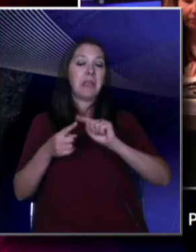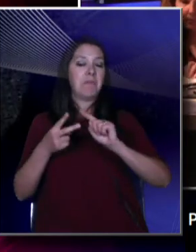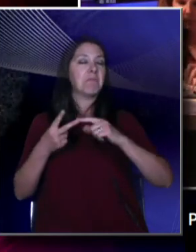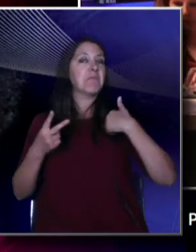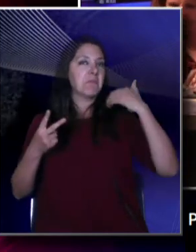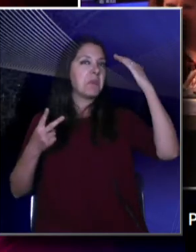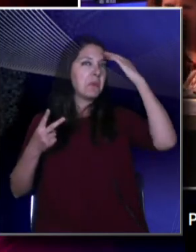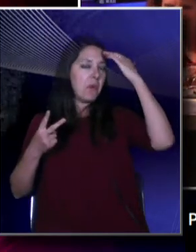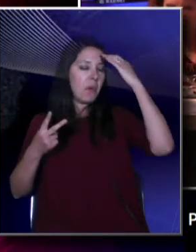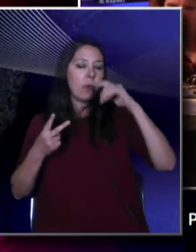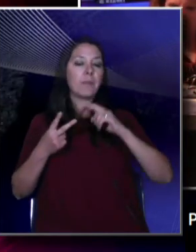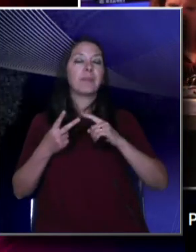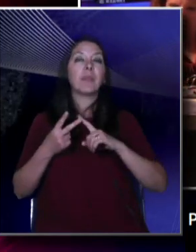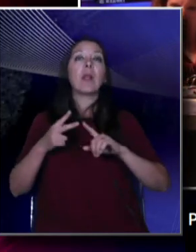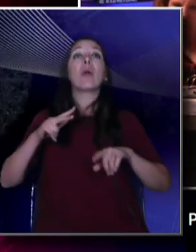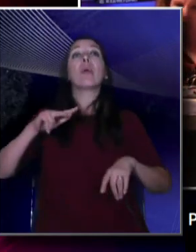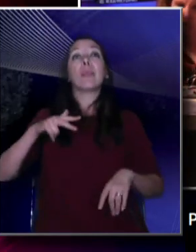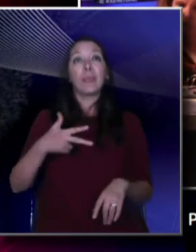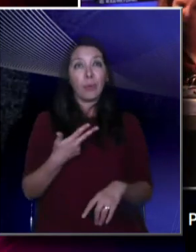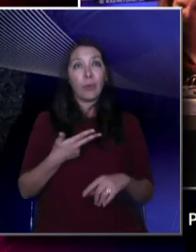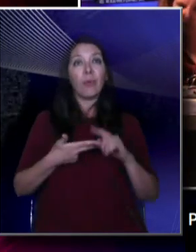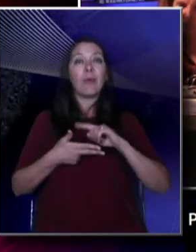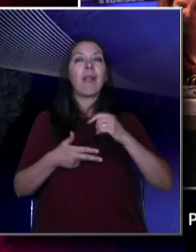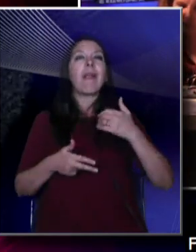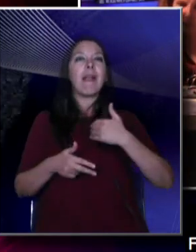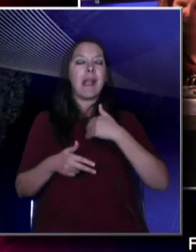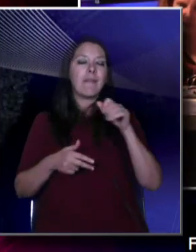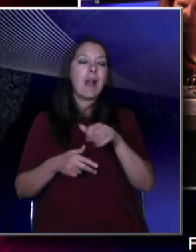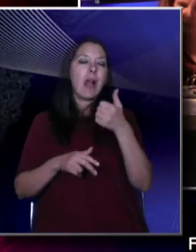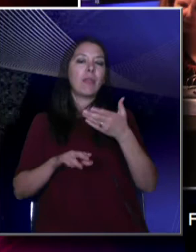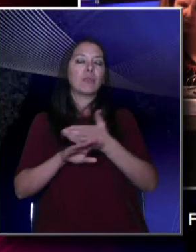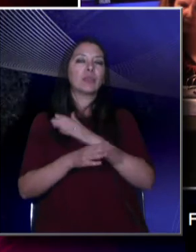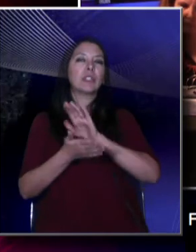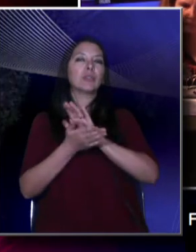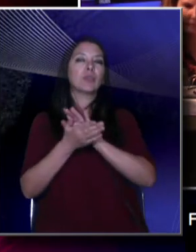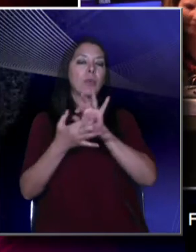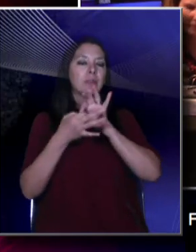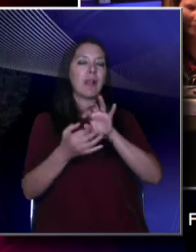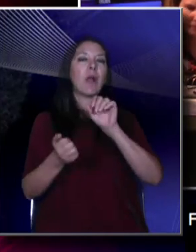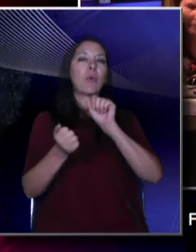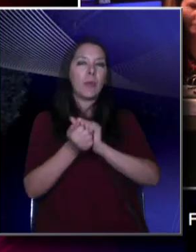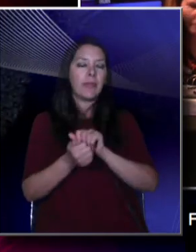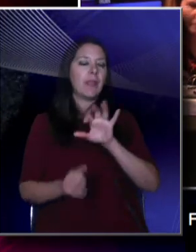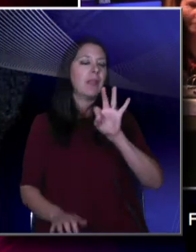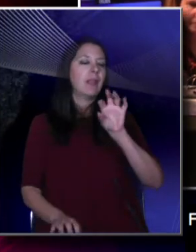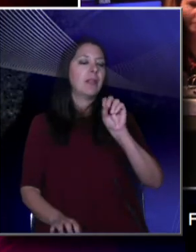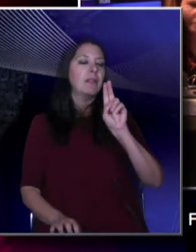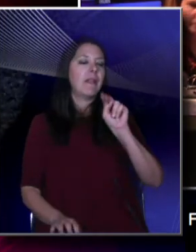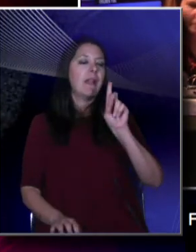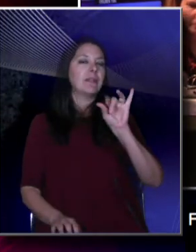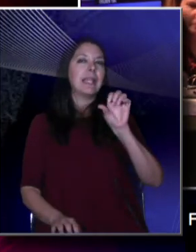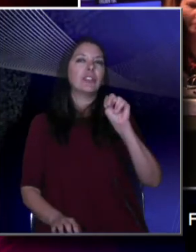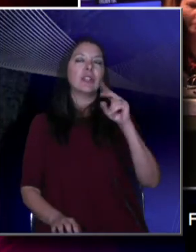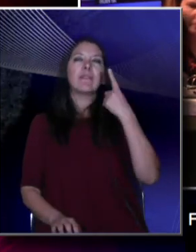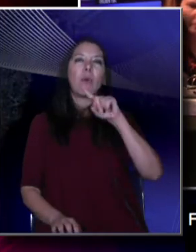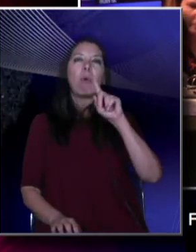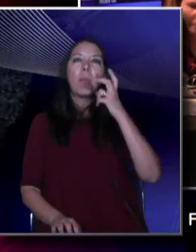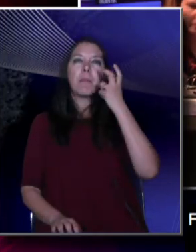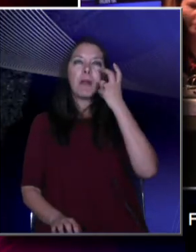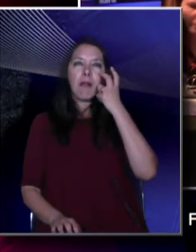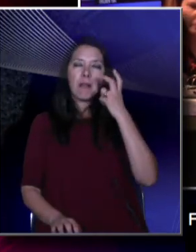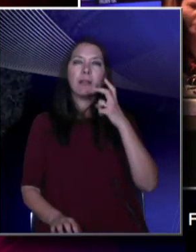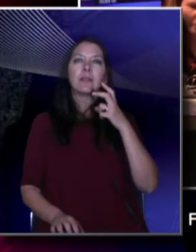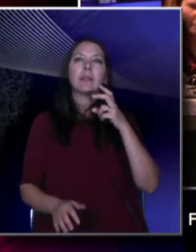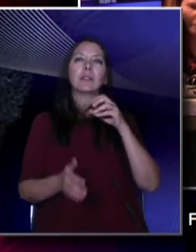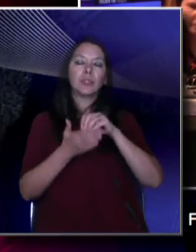a contract with Foundations for Blind Children, FPC, for preschool